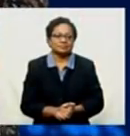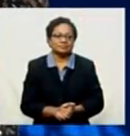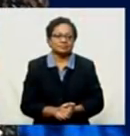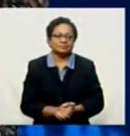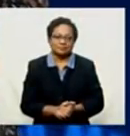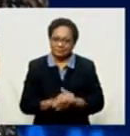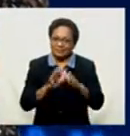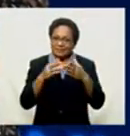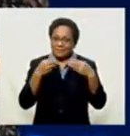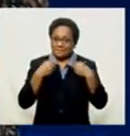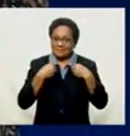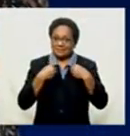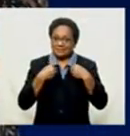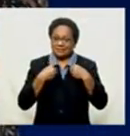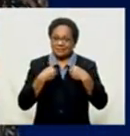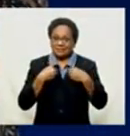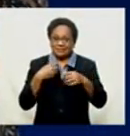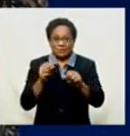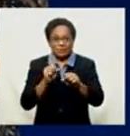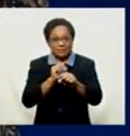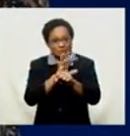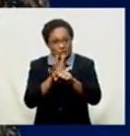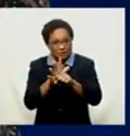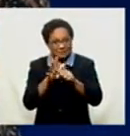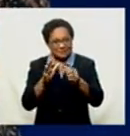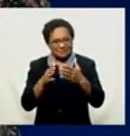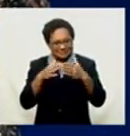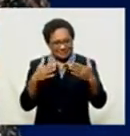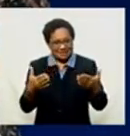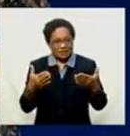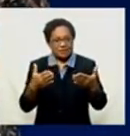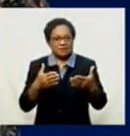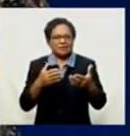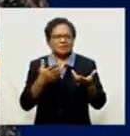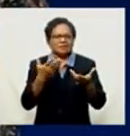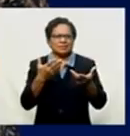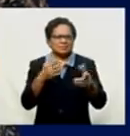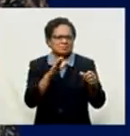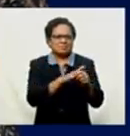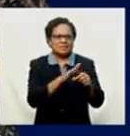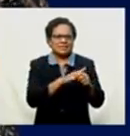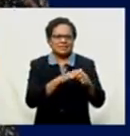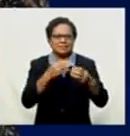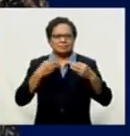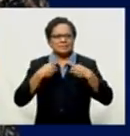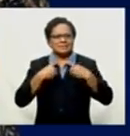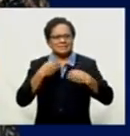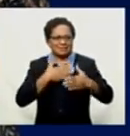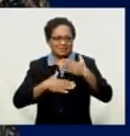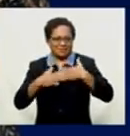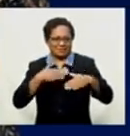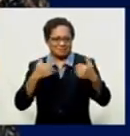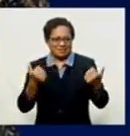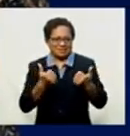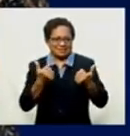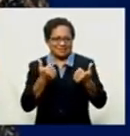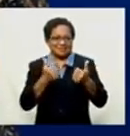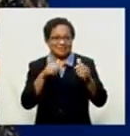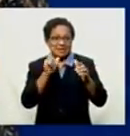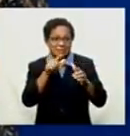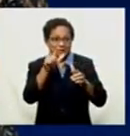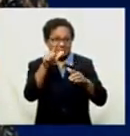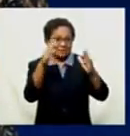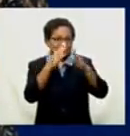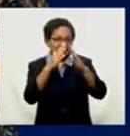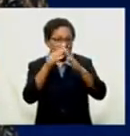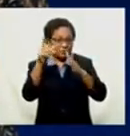Leading business, the current COVID-19 situation has left many businesses financially fragile. For the small town of Lambasa, businesses